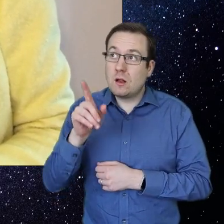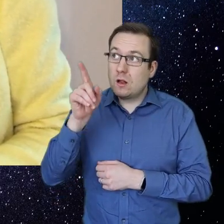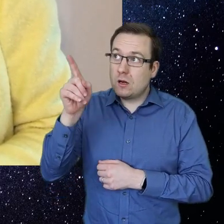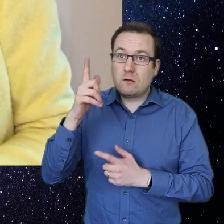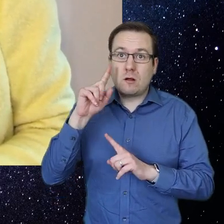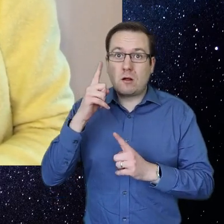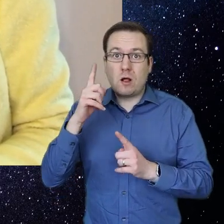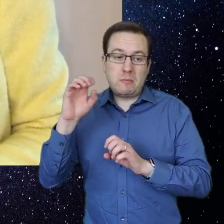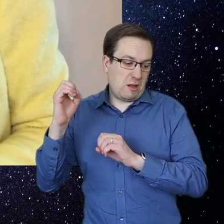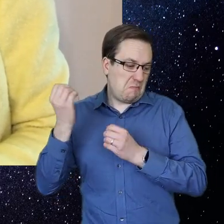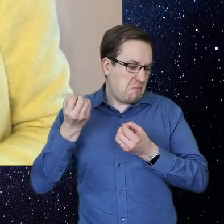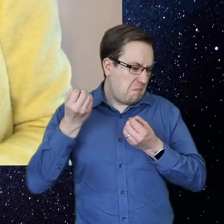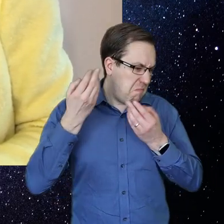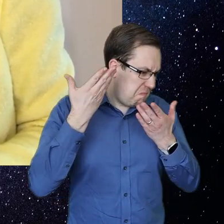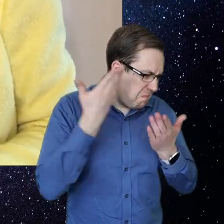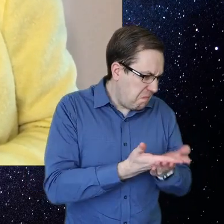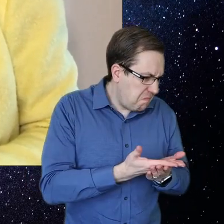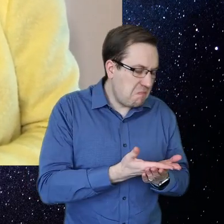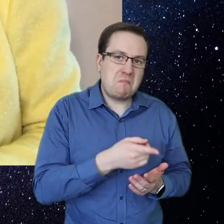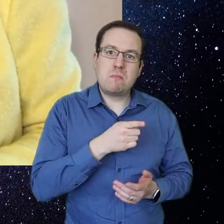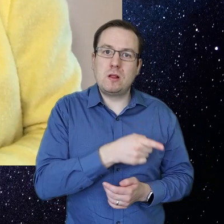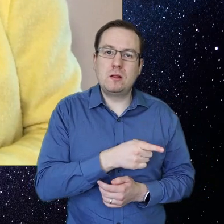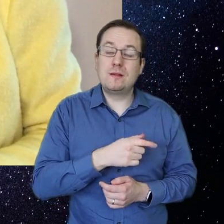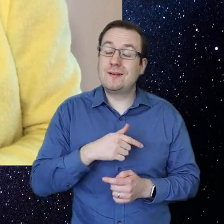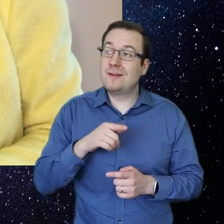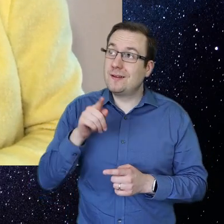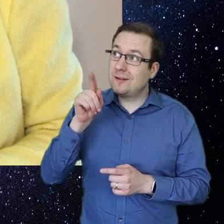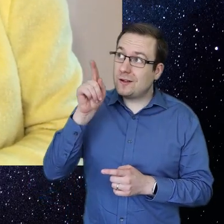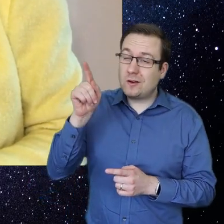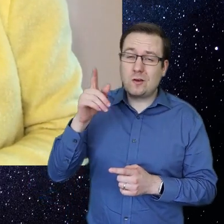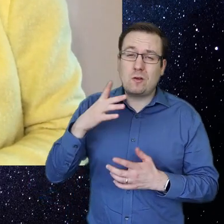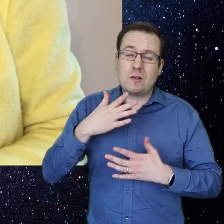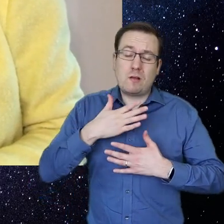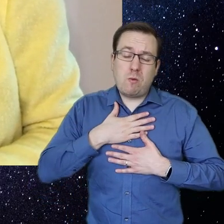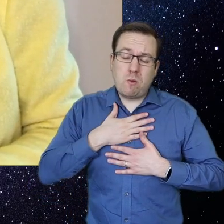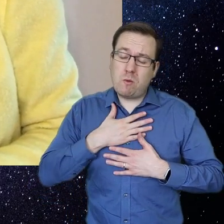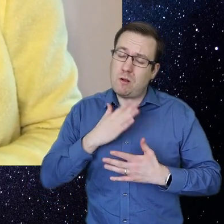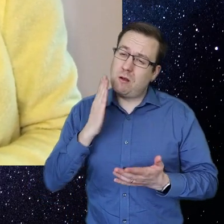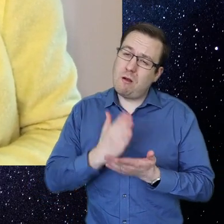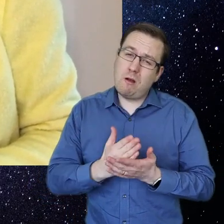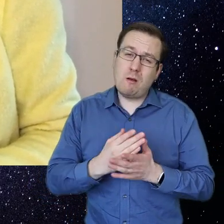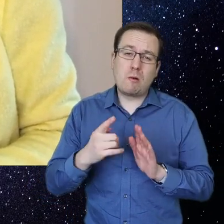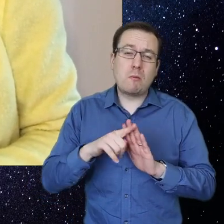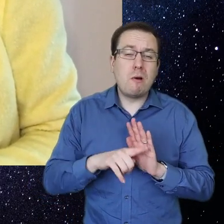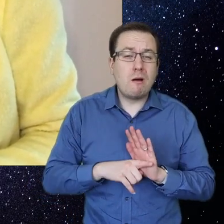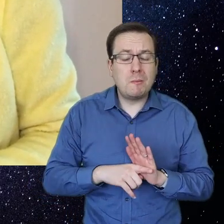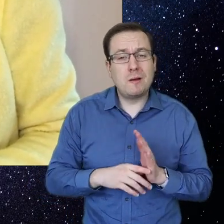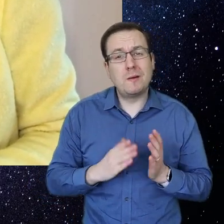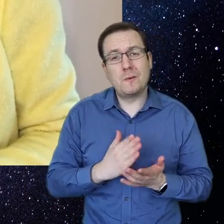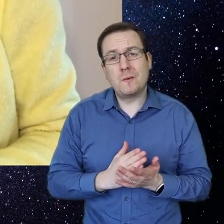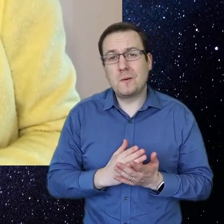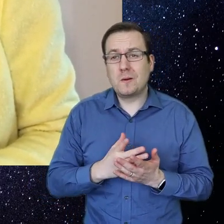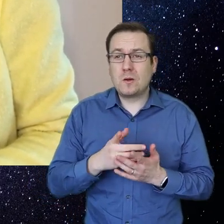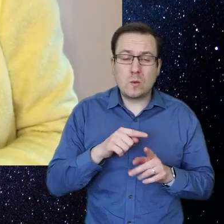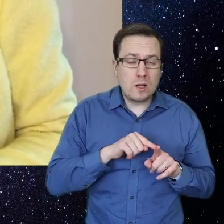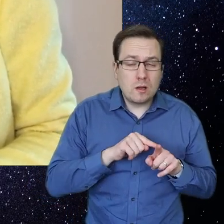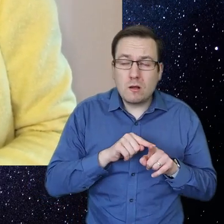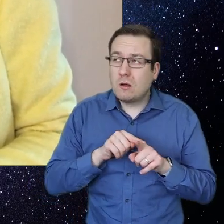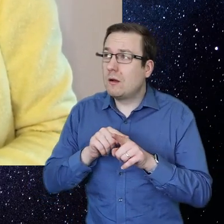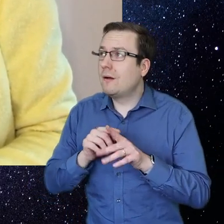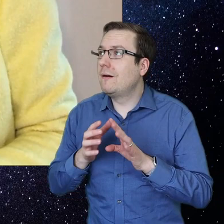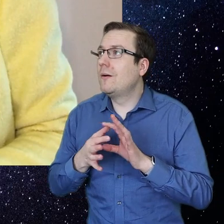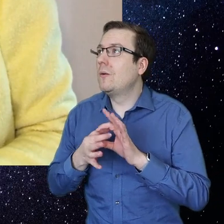Love cannot be imposed from on high. Love is our greatest commandment, guiding us tenderly to